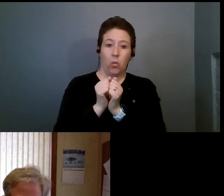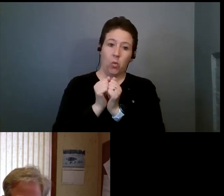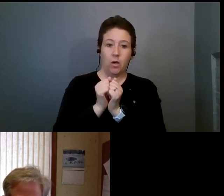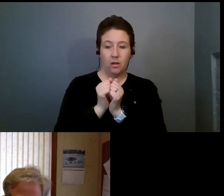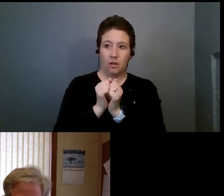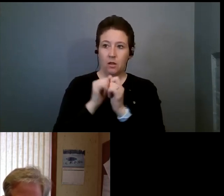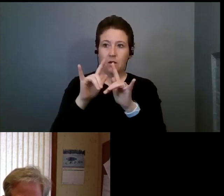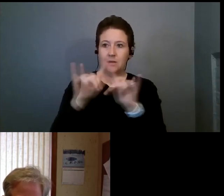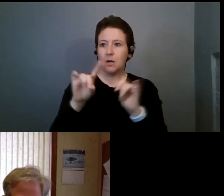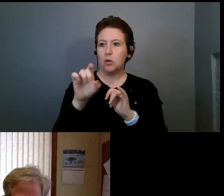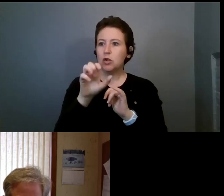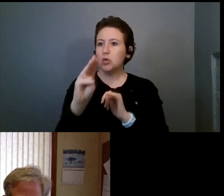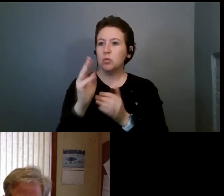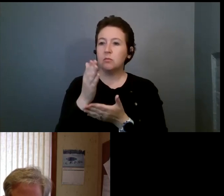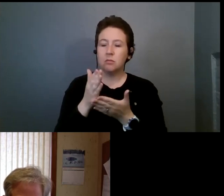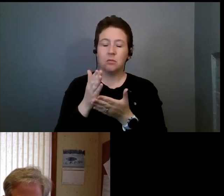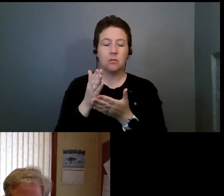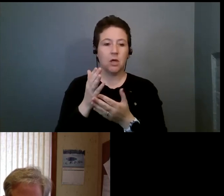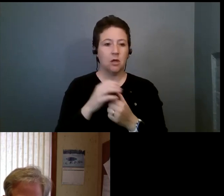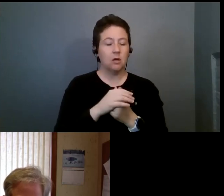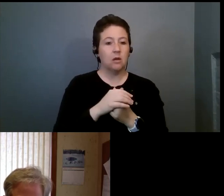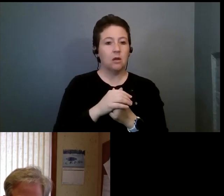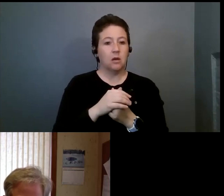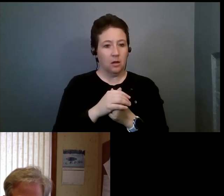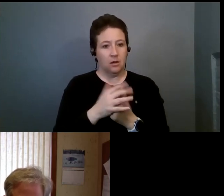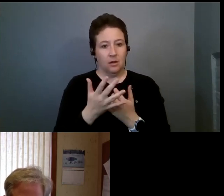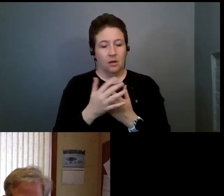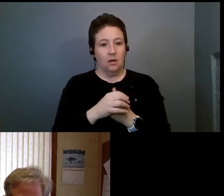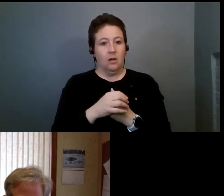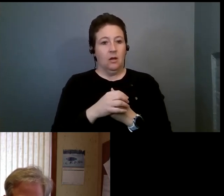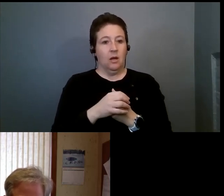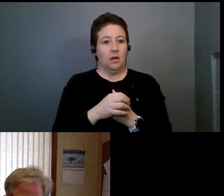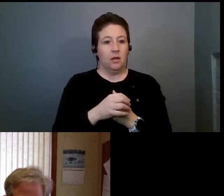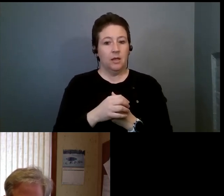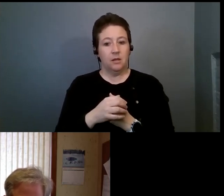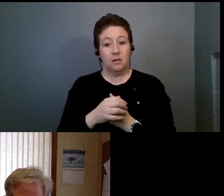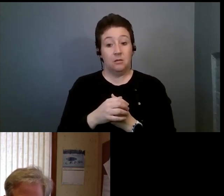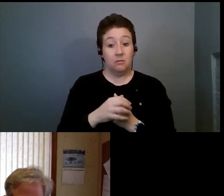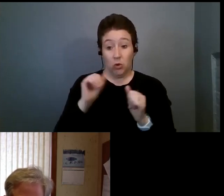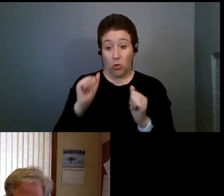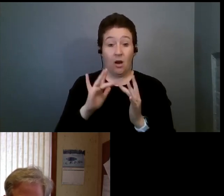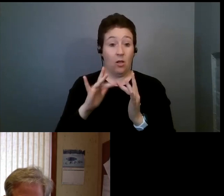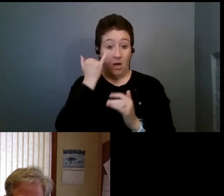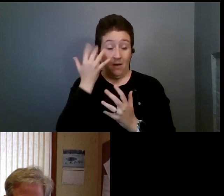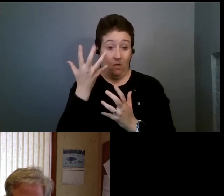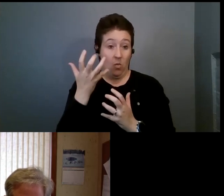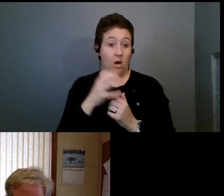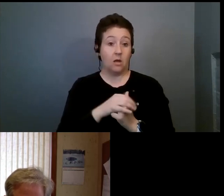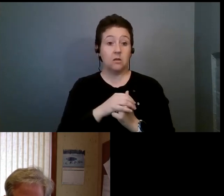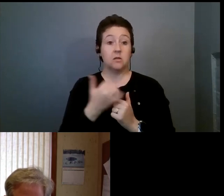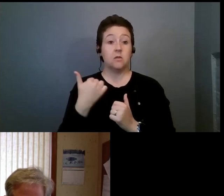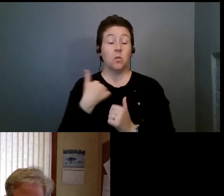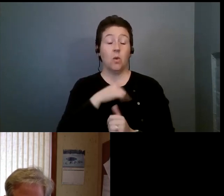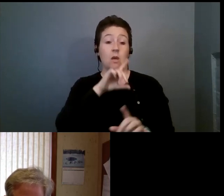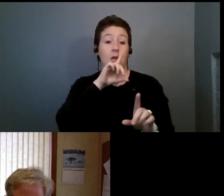synchronous Zoom components associated with them. And so you can go online if you want to. We're